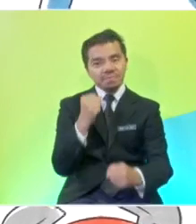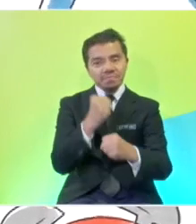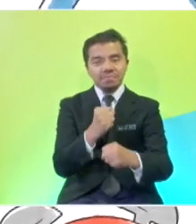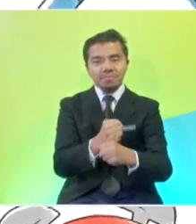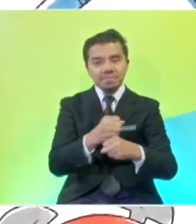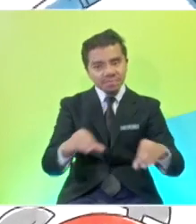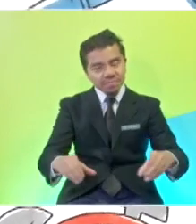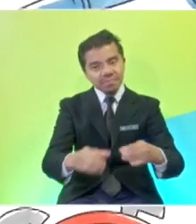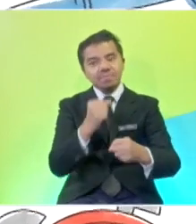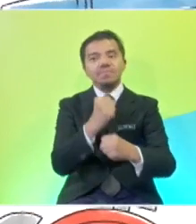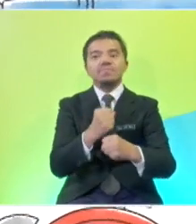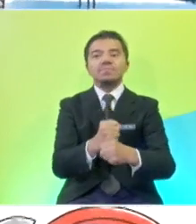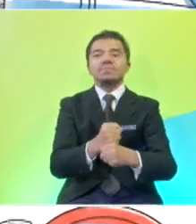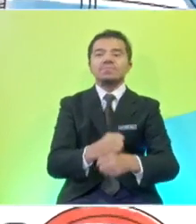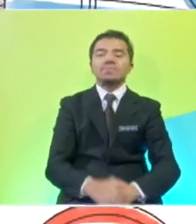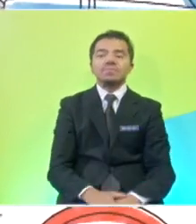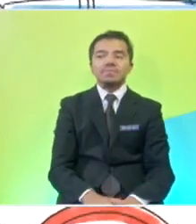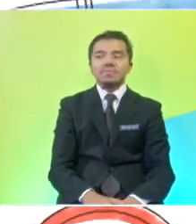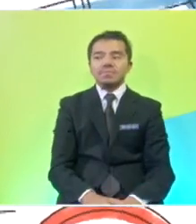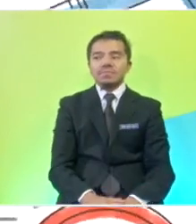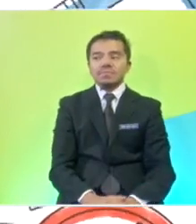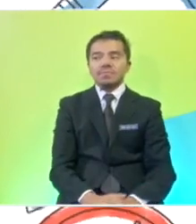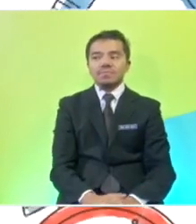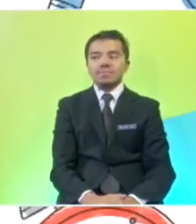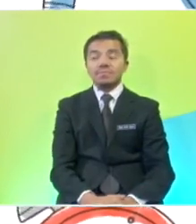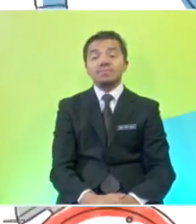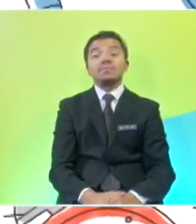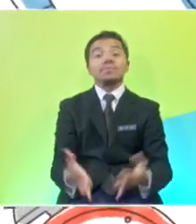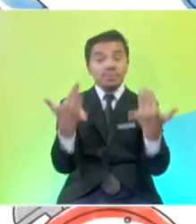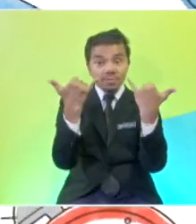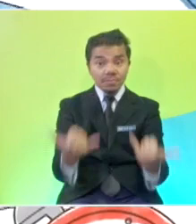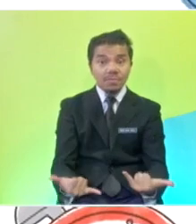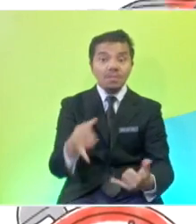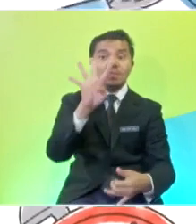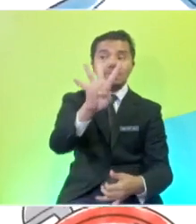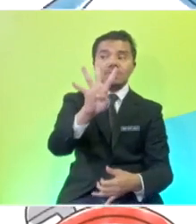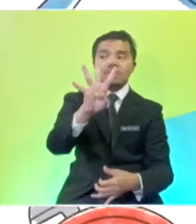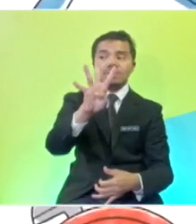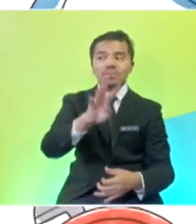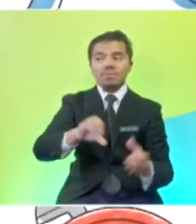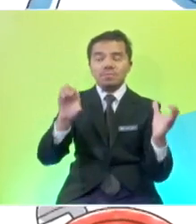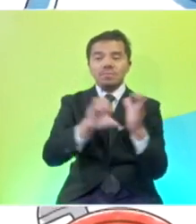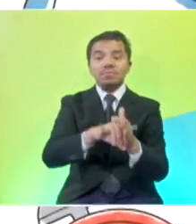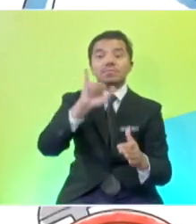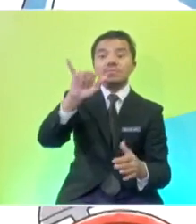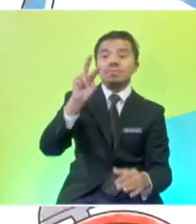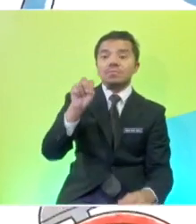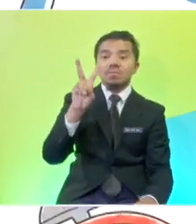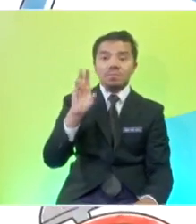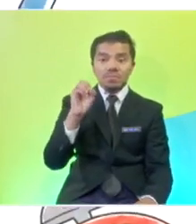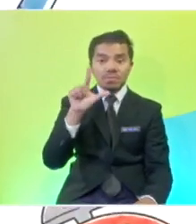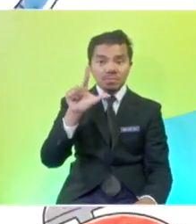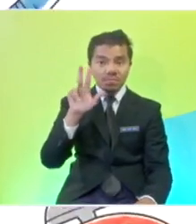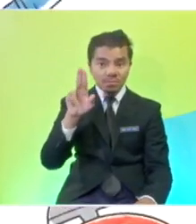have more after this. Okay. Give me 4 example of involuntary actions. Want to